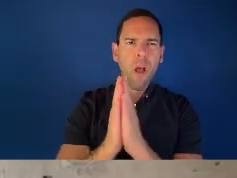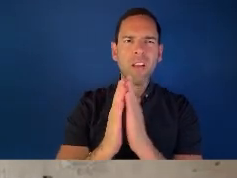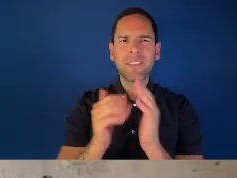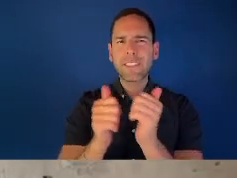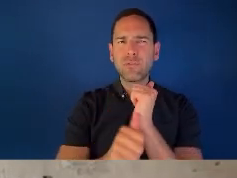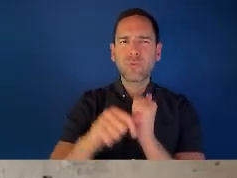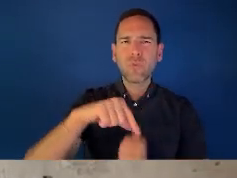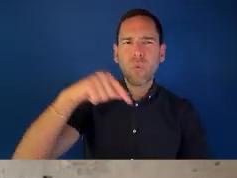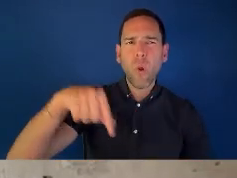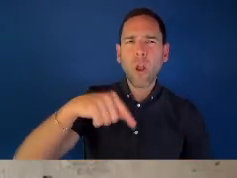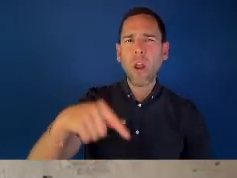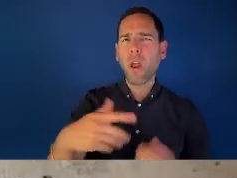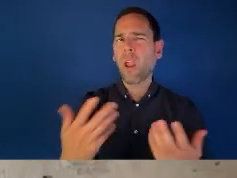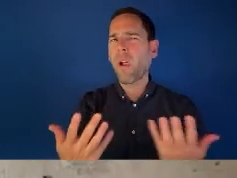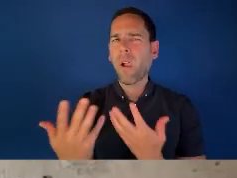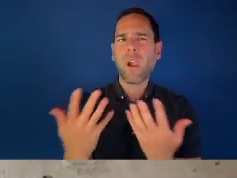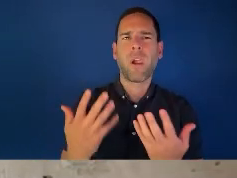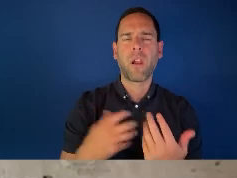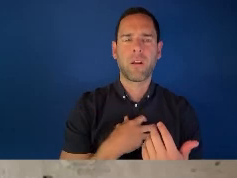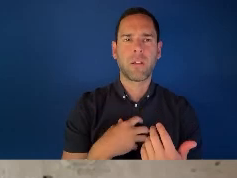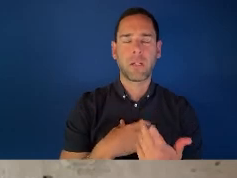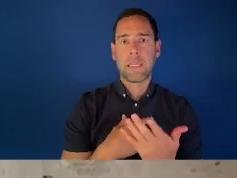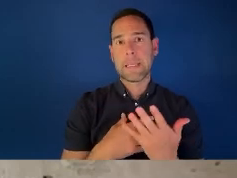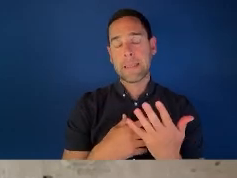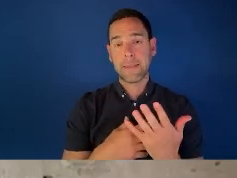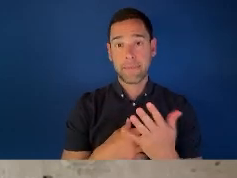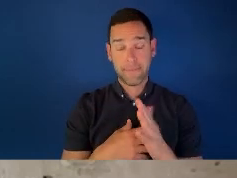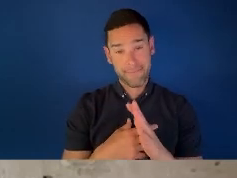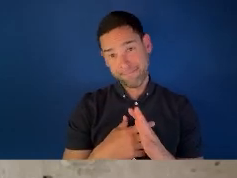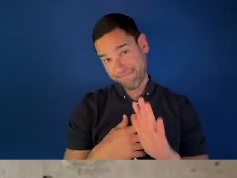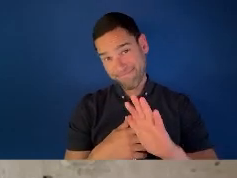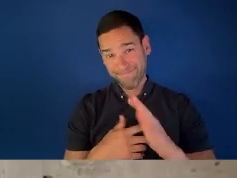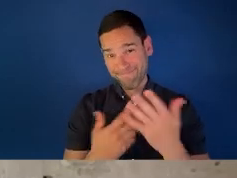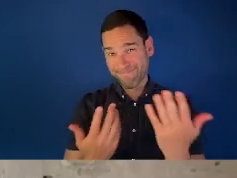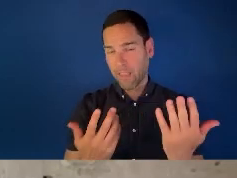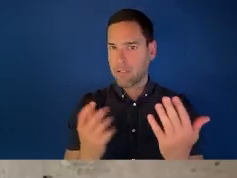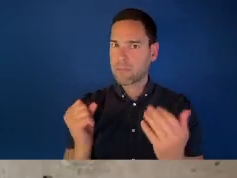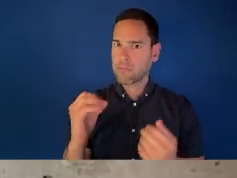many institutions were built, and